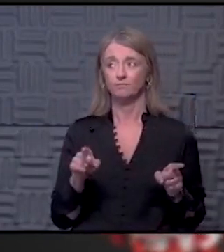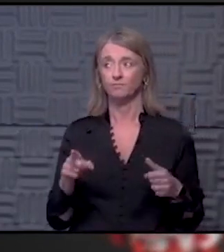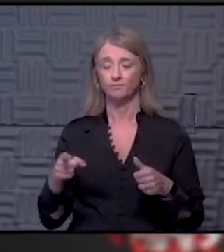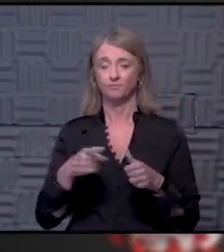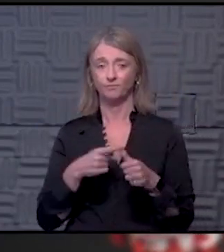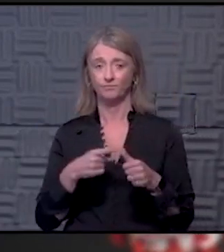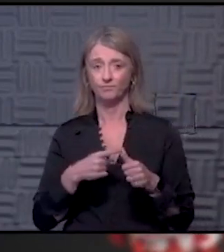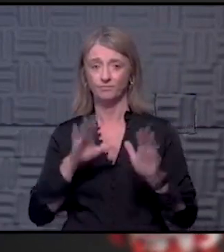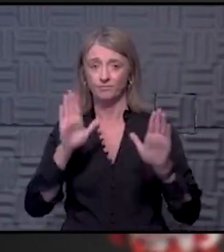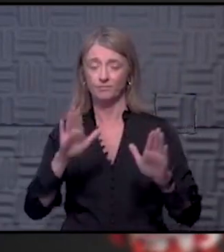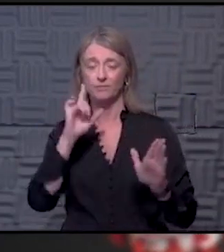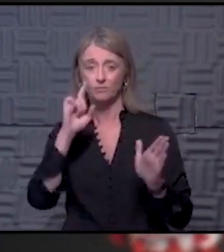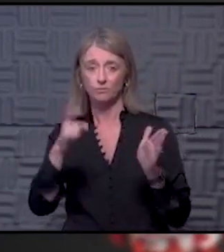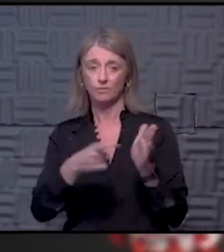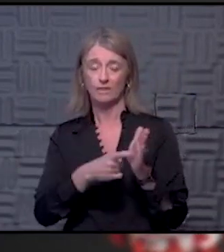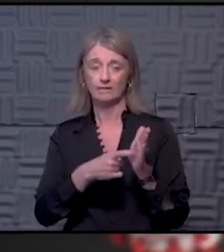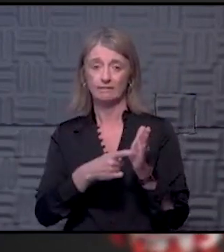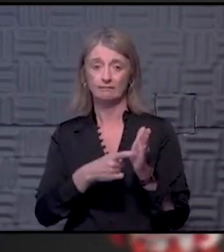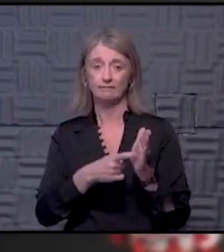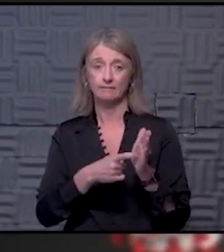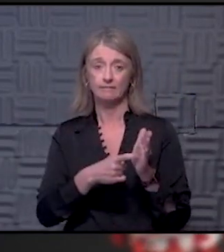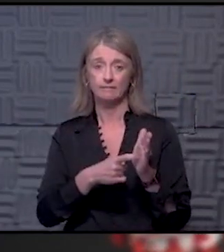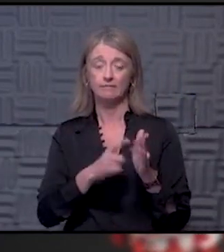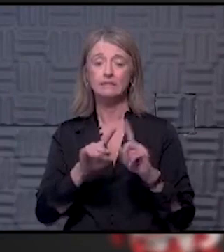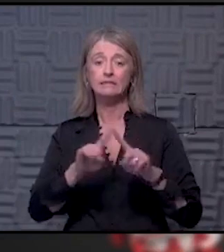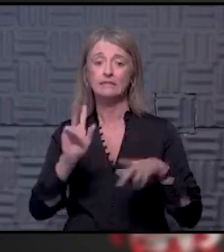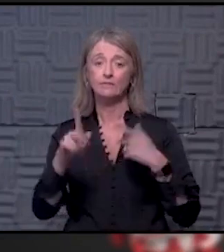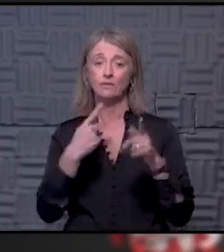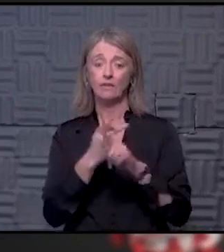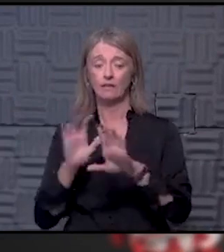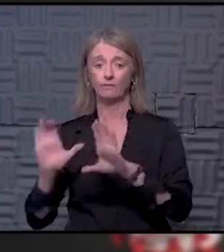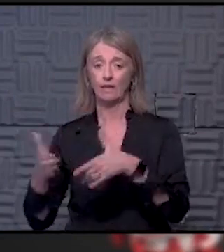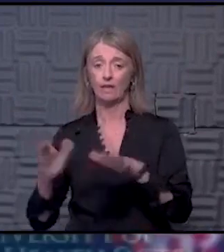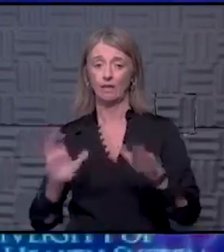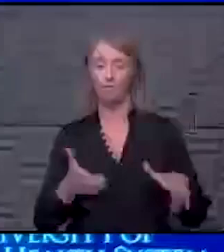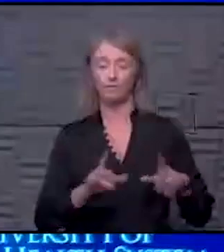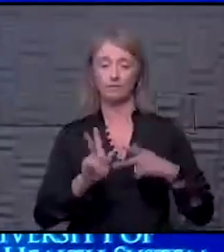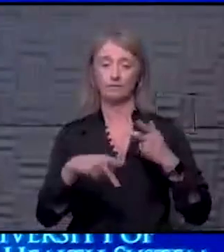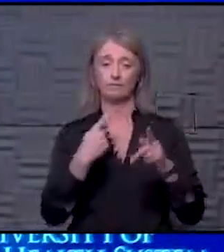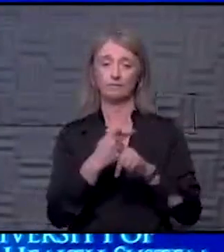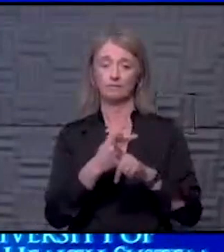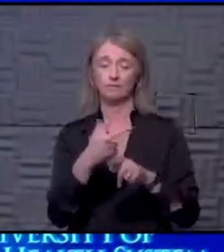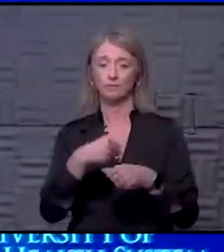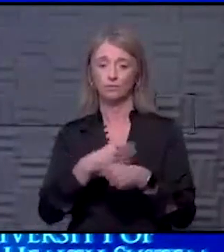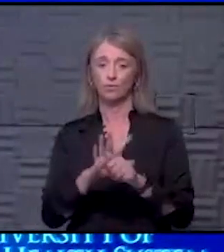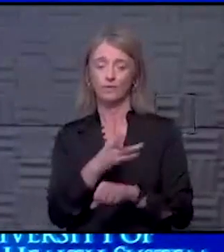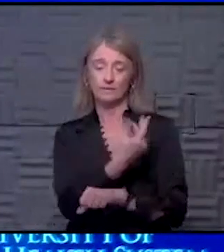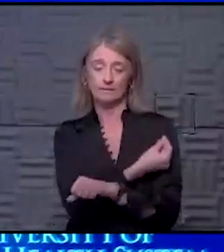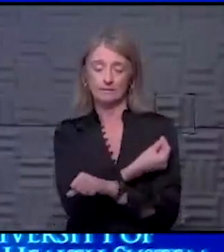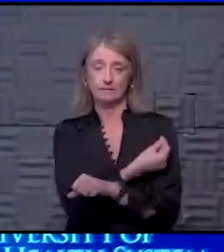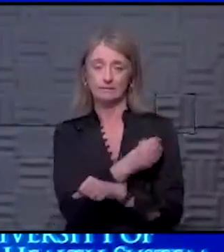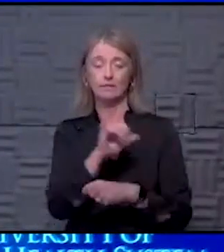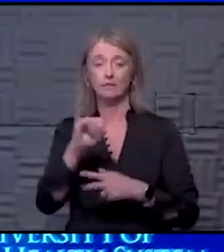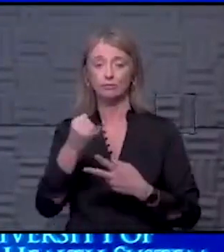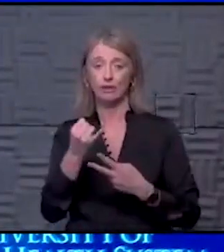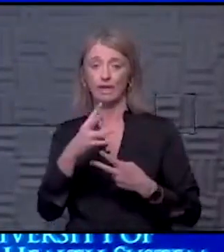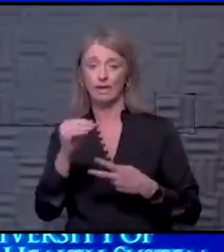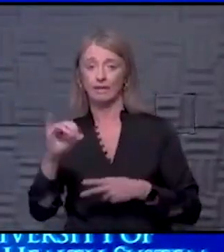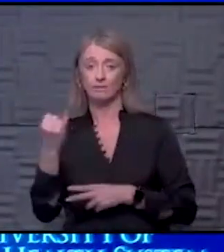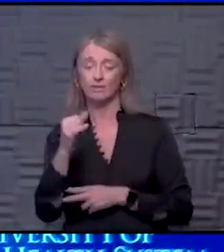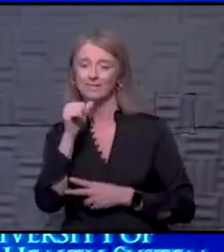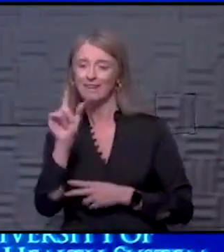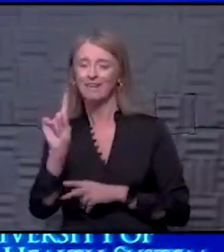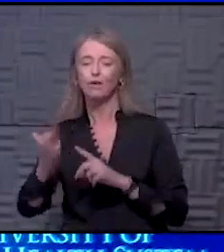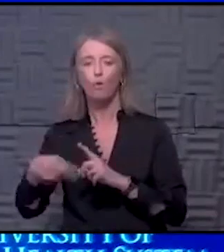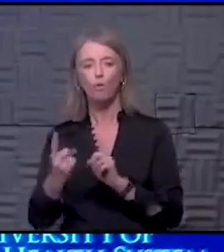First, it's great to recognize that there are different sort of categories or flavors of COVID-19 vaccine, and the J&J is not just